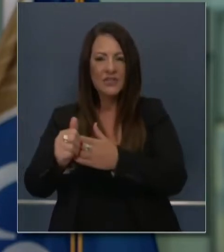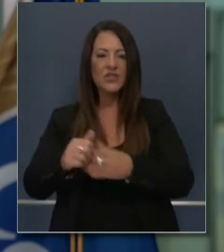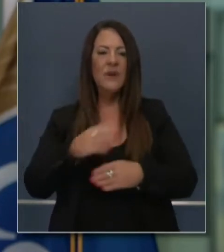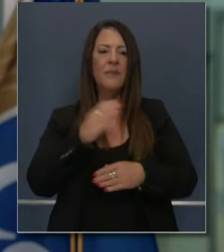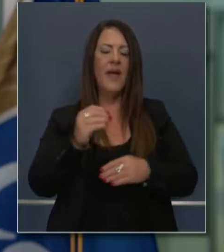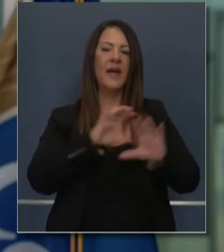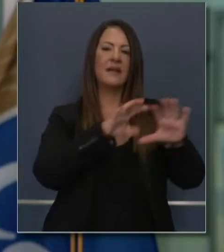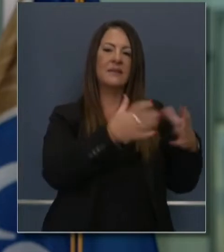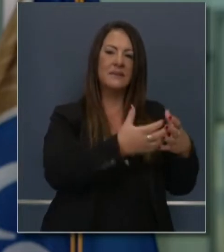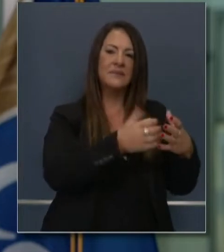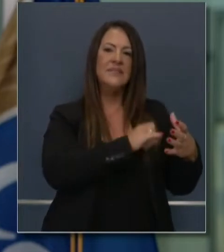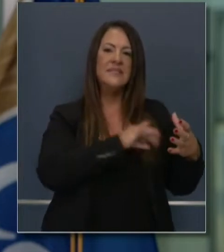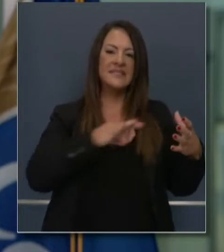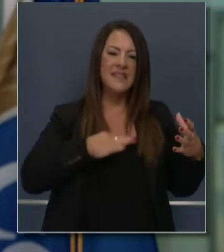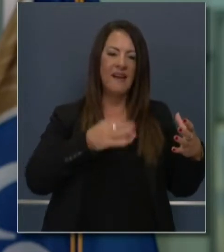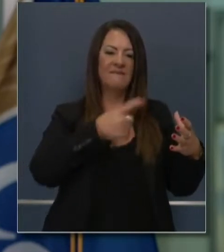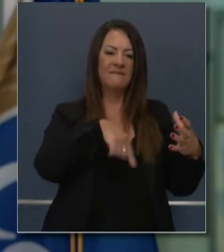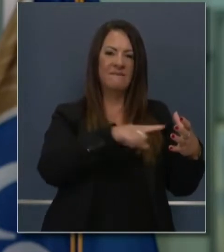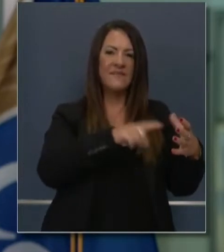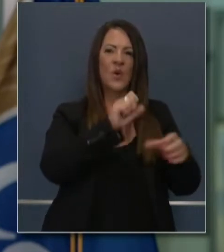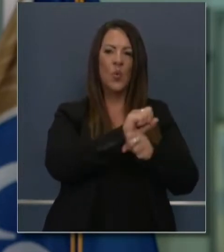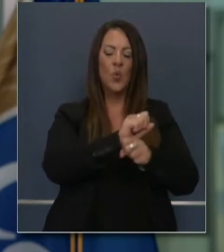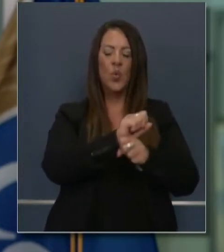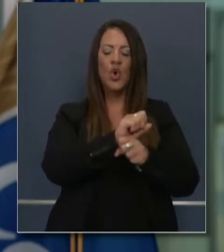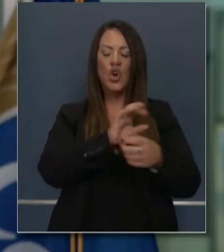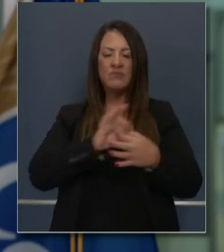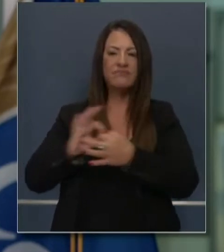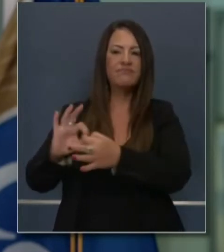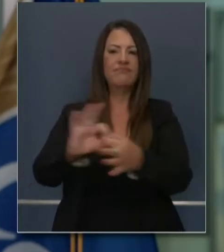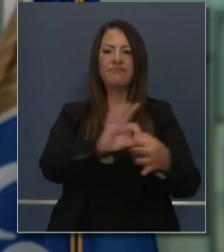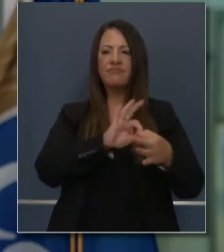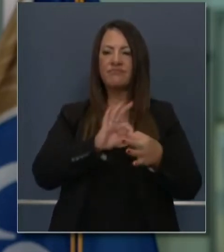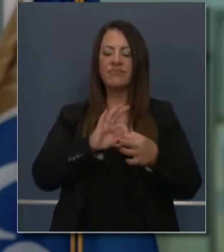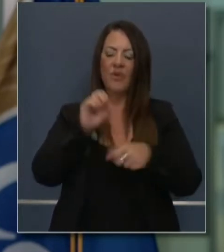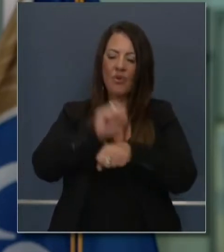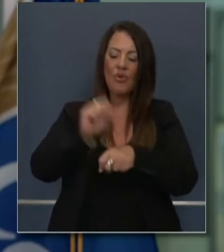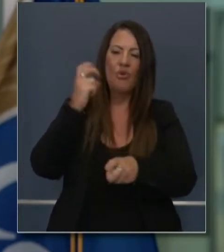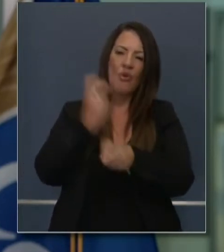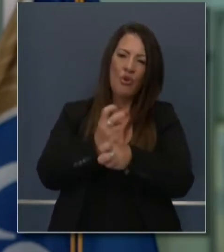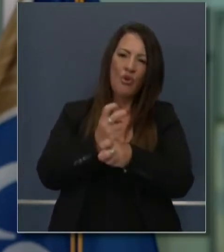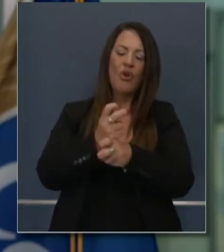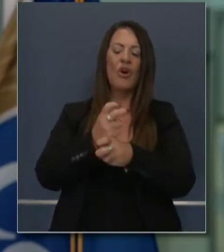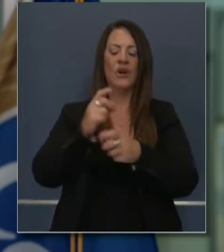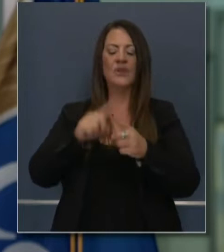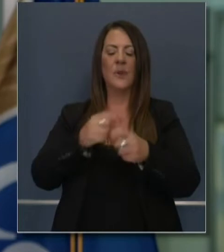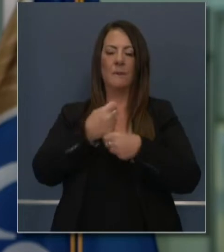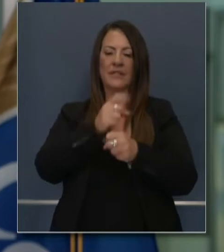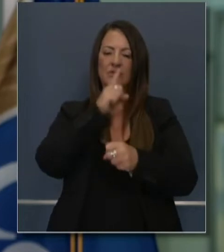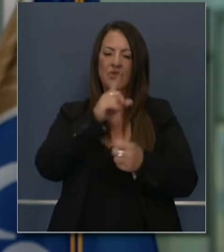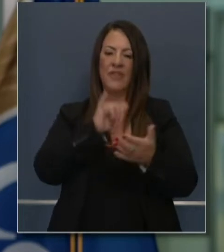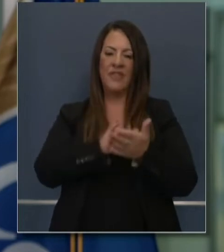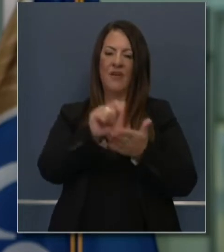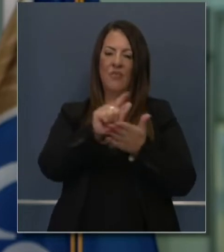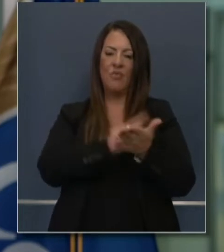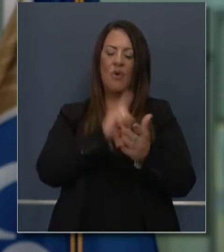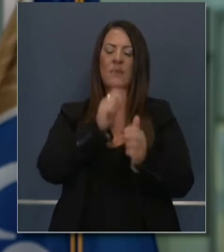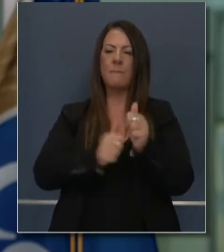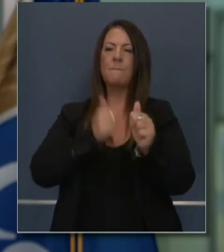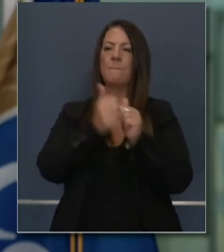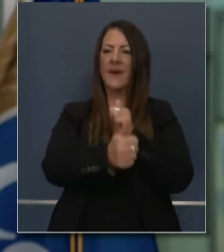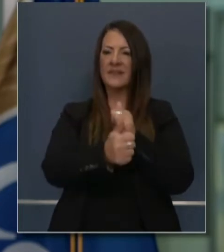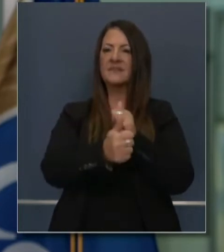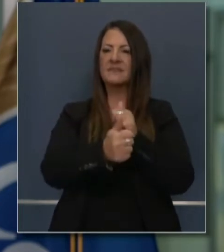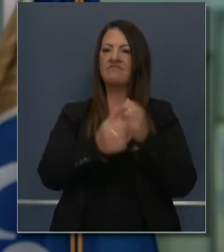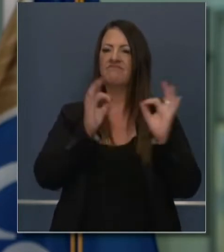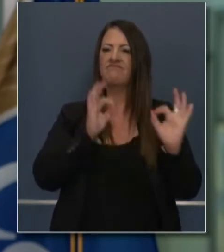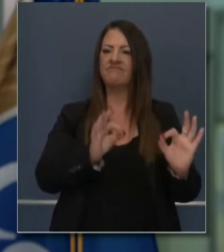staff that worked very aggressively and diligently to get that bill done and to quite literally